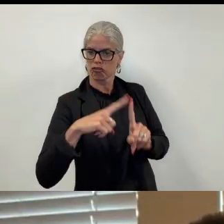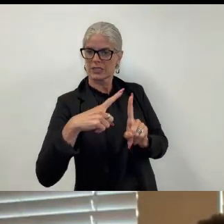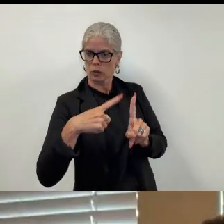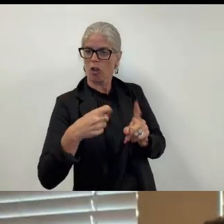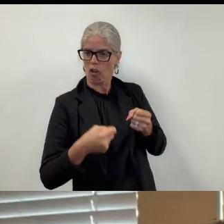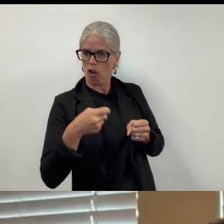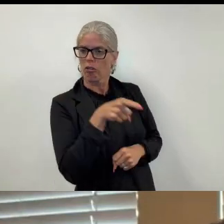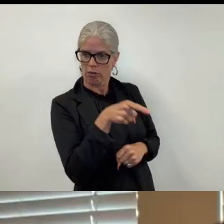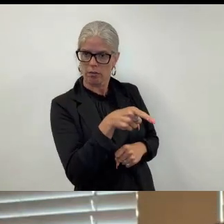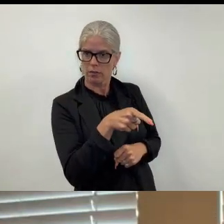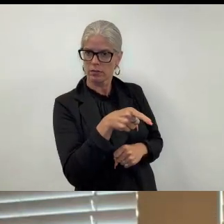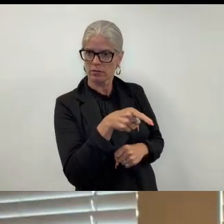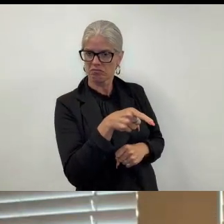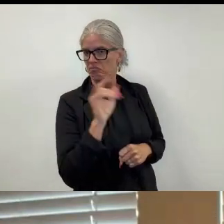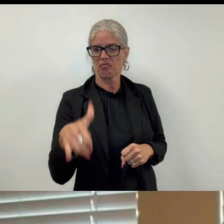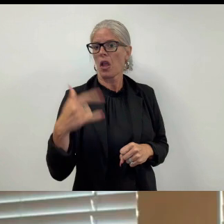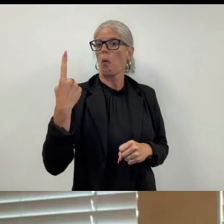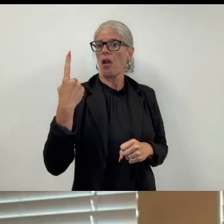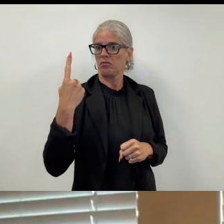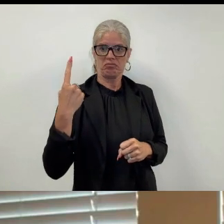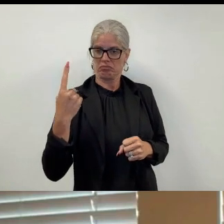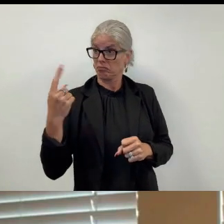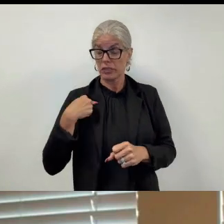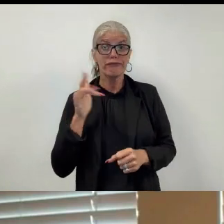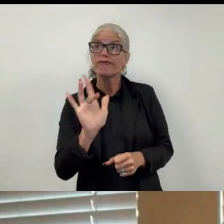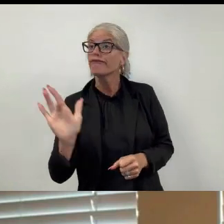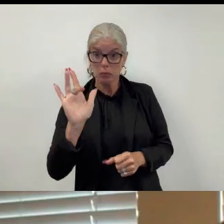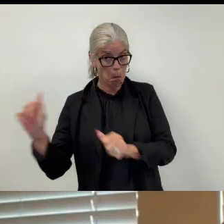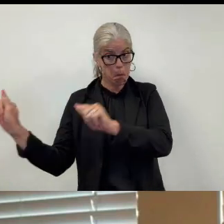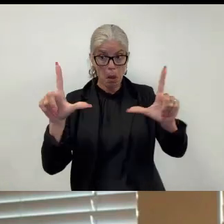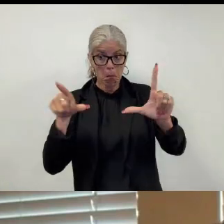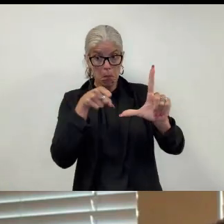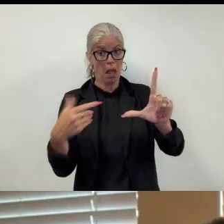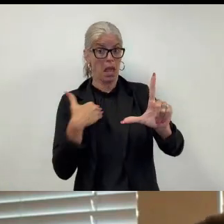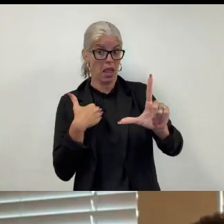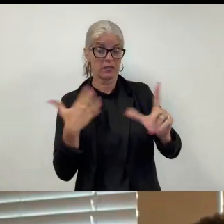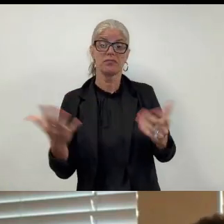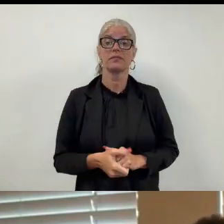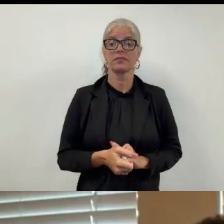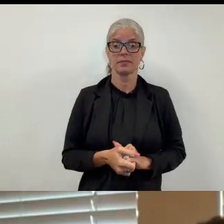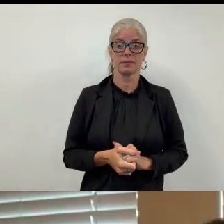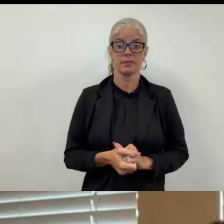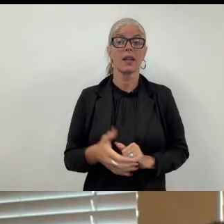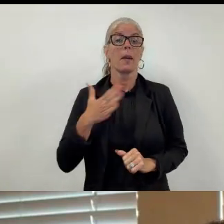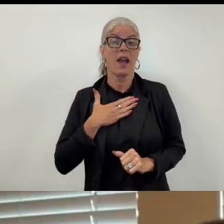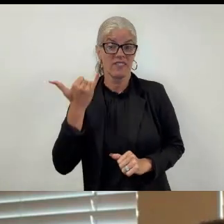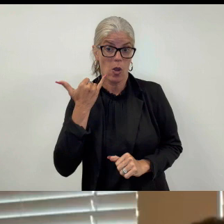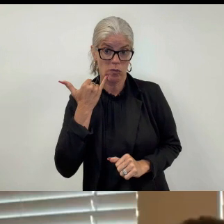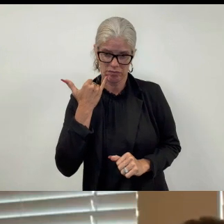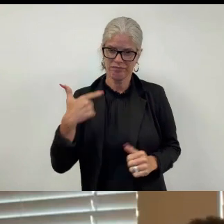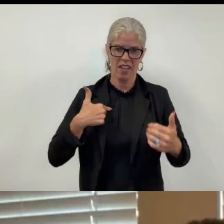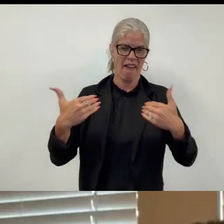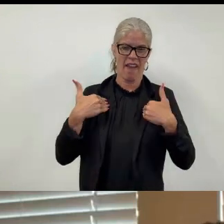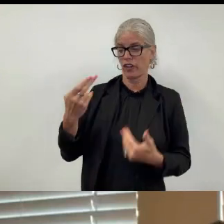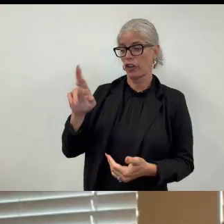through Enterprise. I Googled Enterprise hand controls and it was one of the first things that came up. I'm happy to, because I